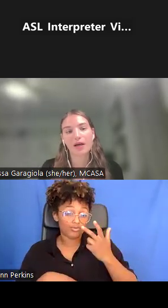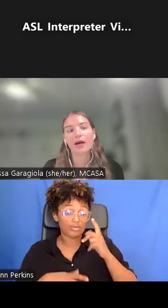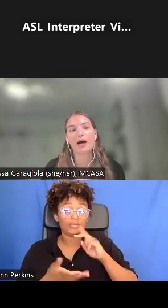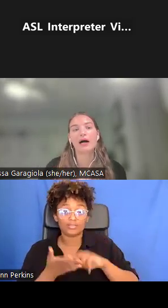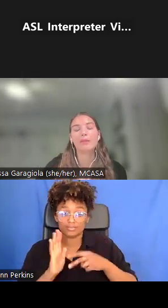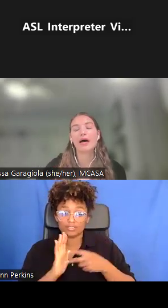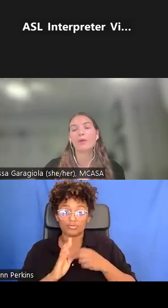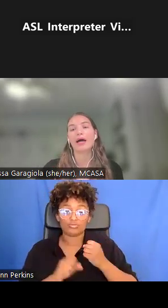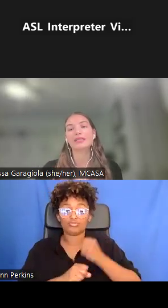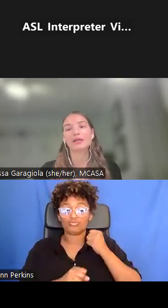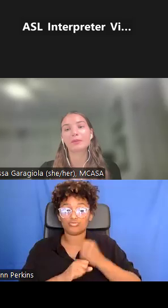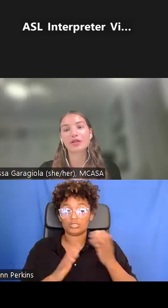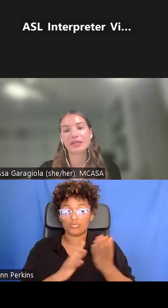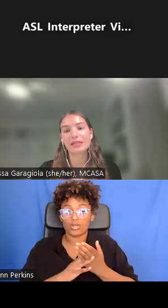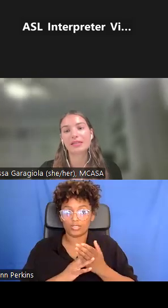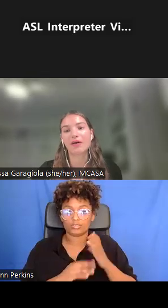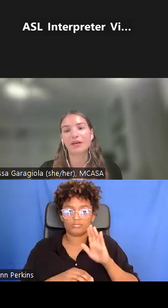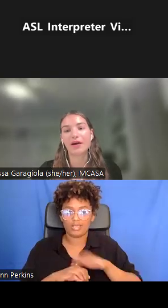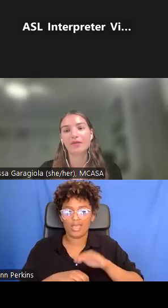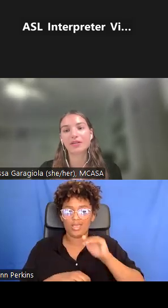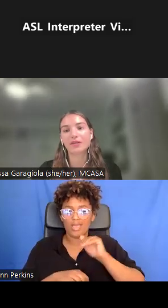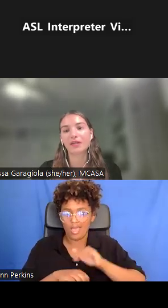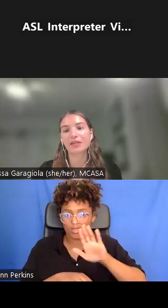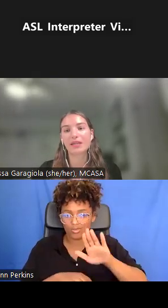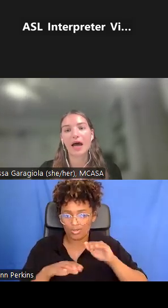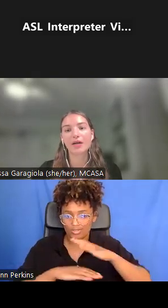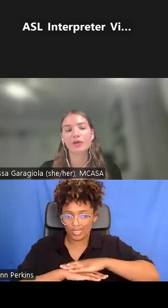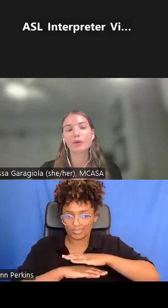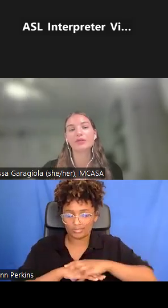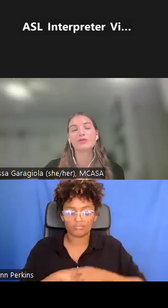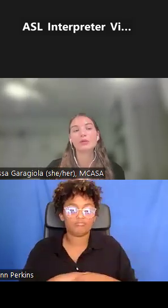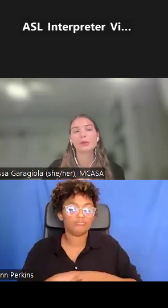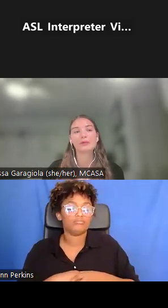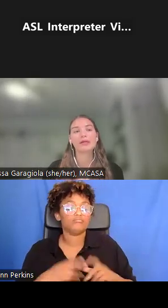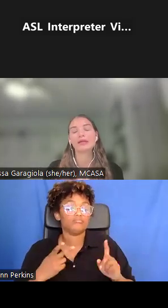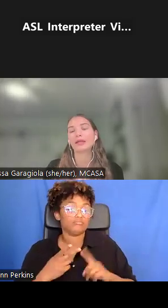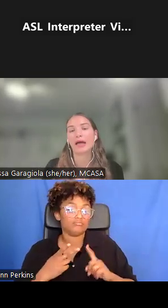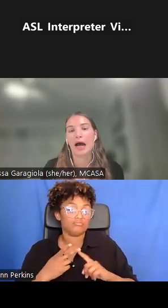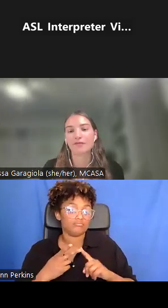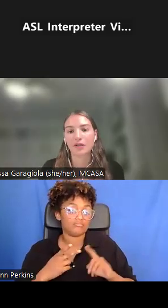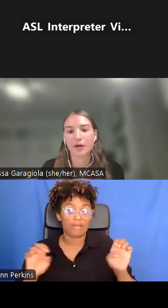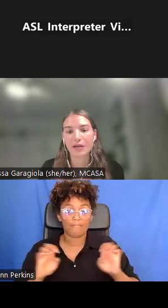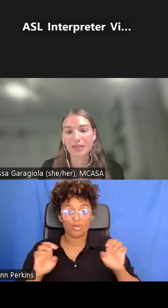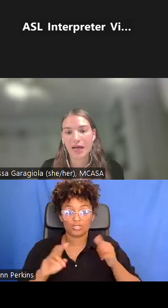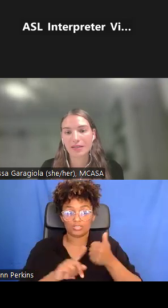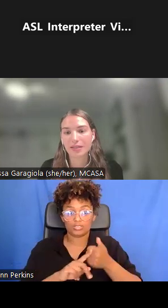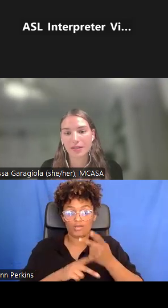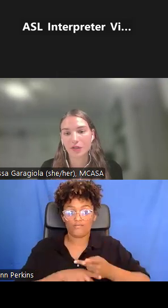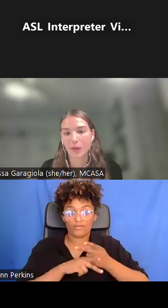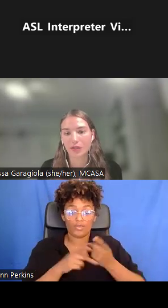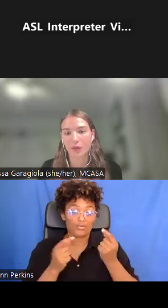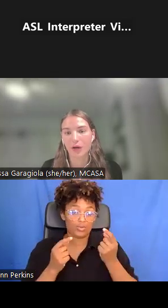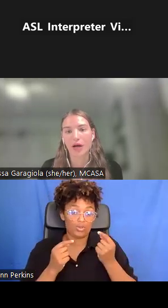desk. Whereas emergency self-care, these are things that you would do immediately after an